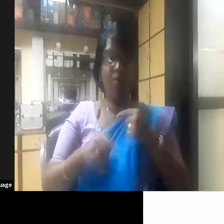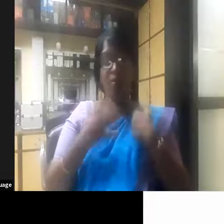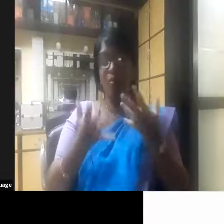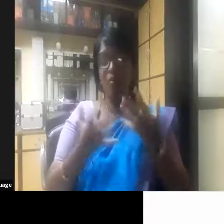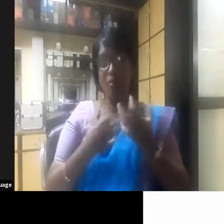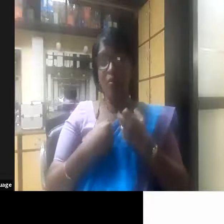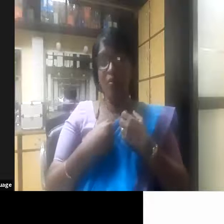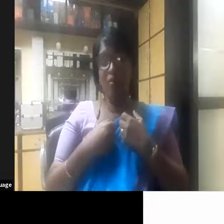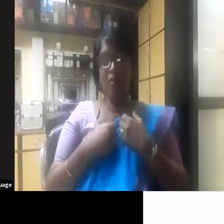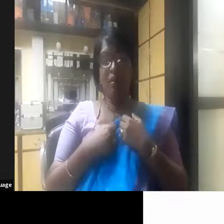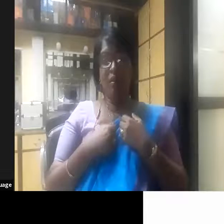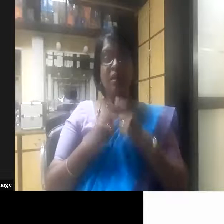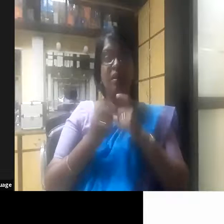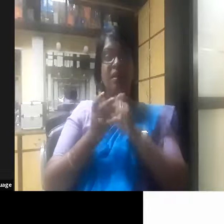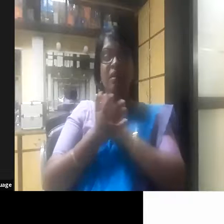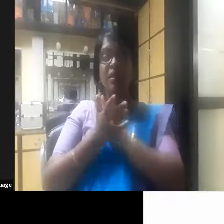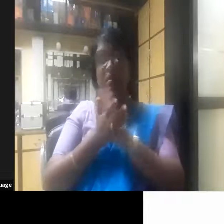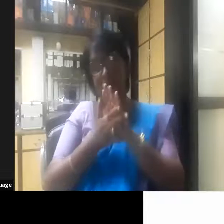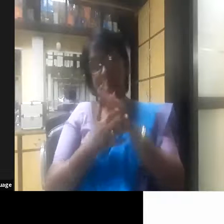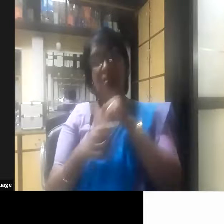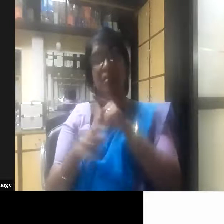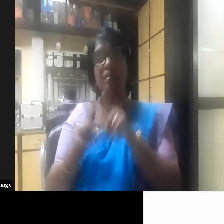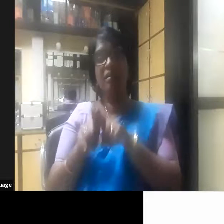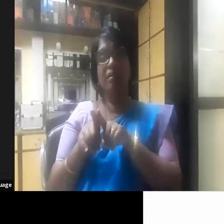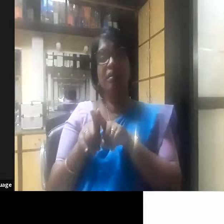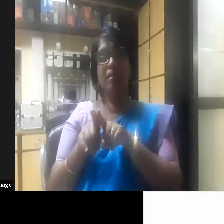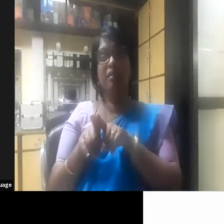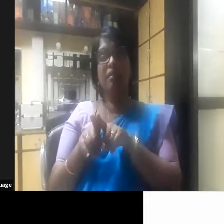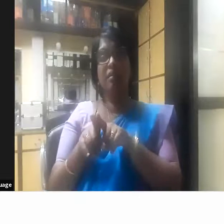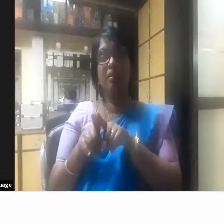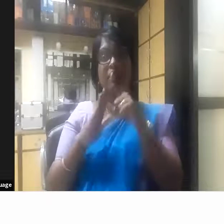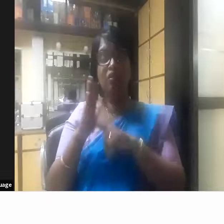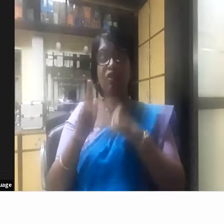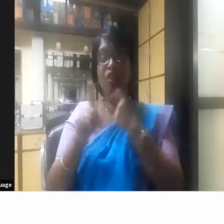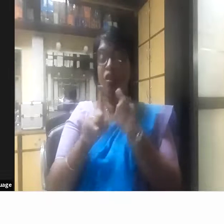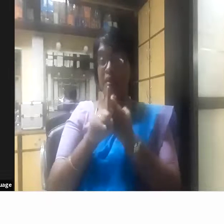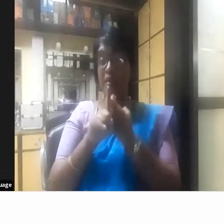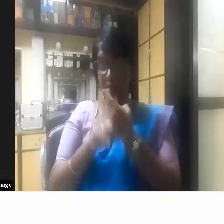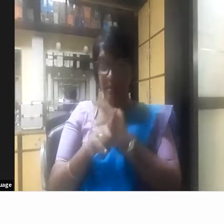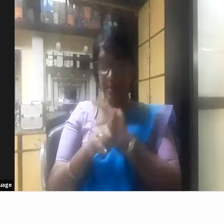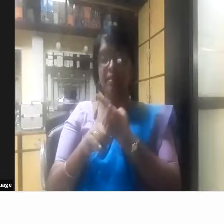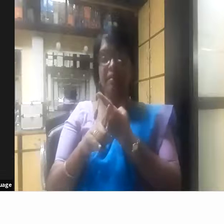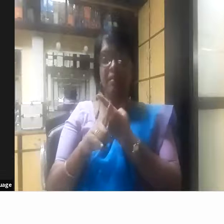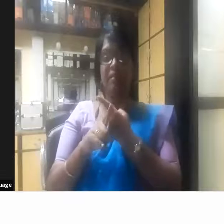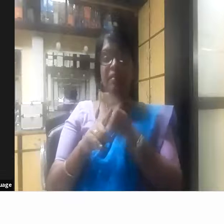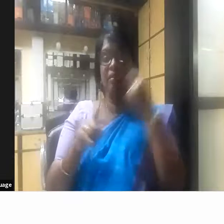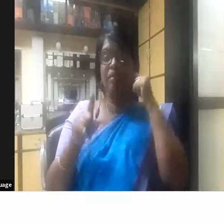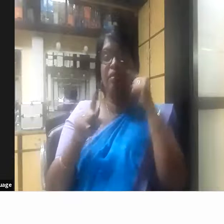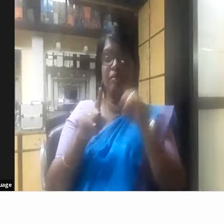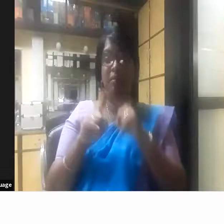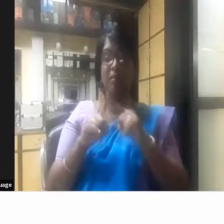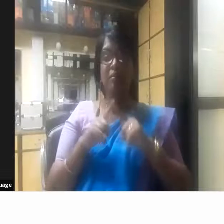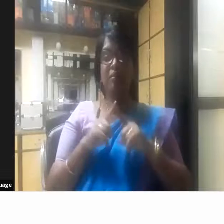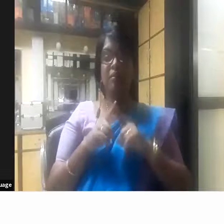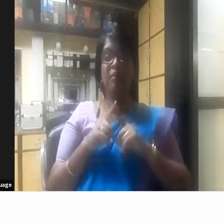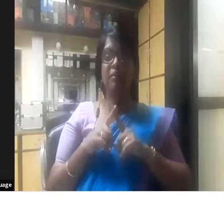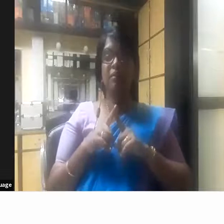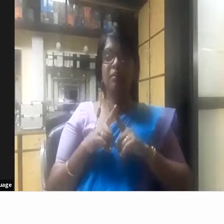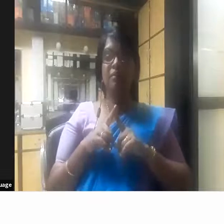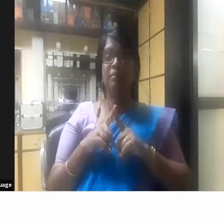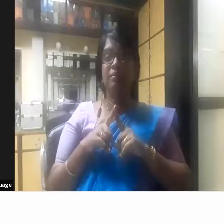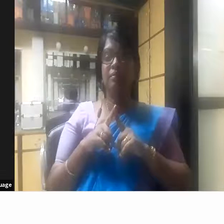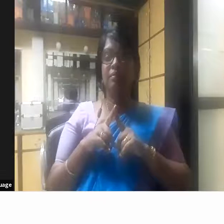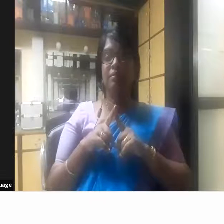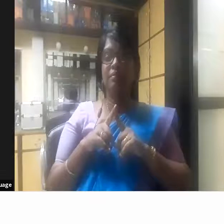President, Retail, John Keel's Holding. I had the pleasure to work along with Charita during the highly